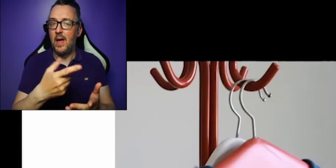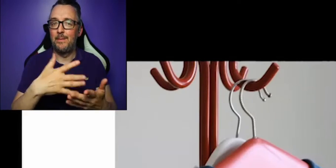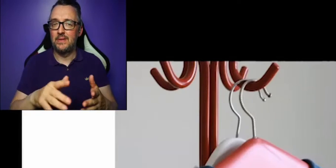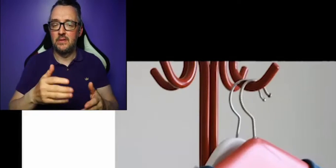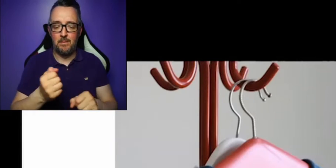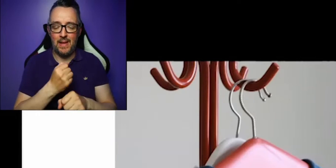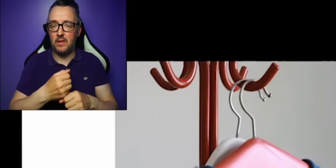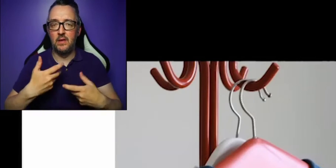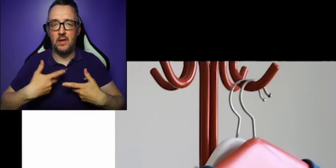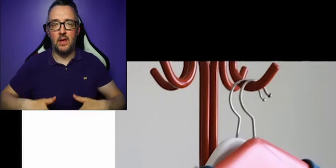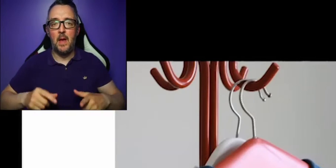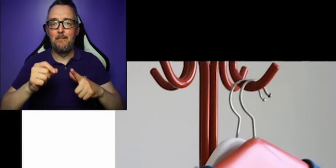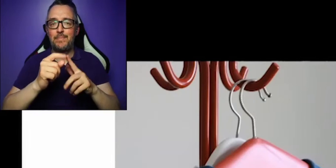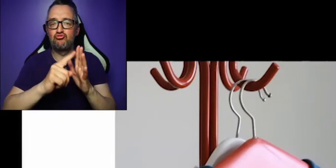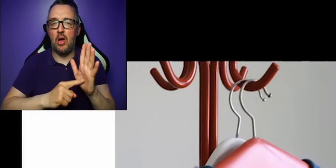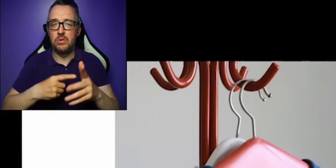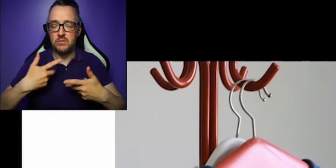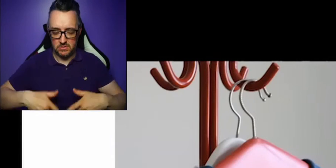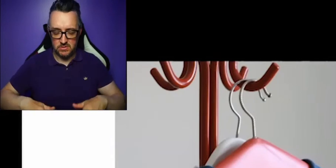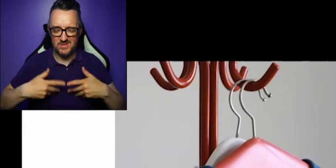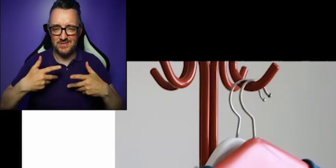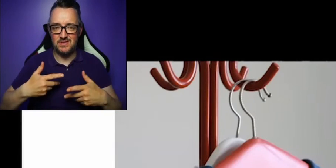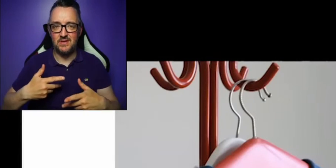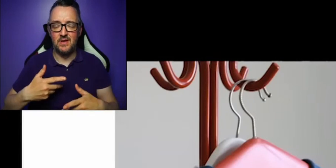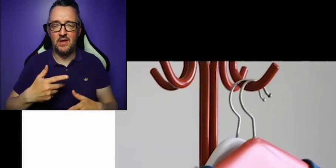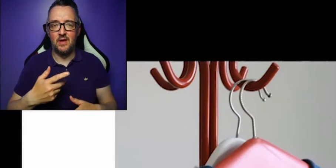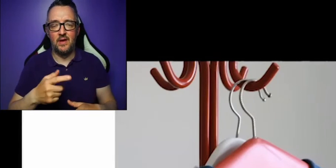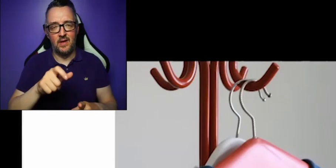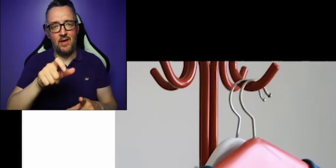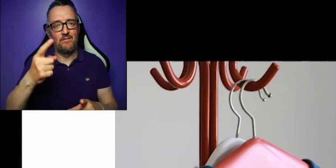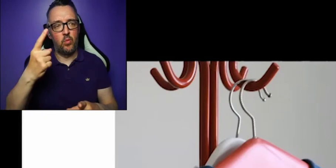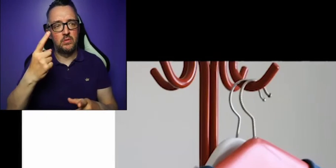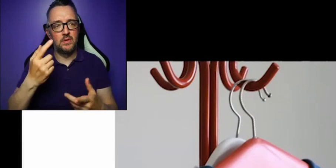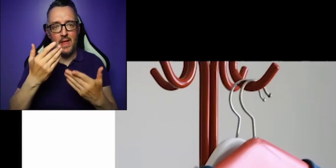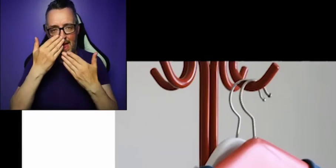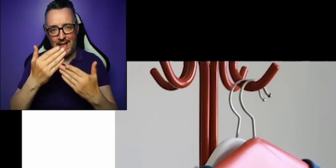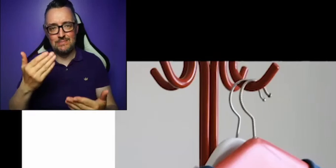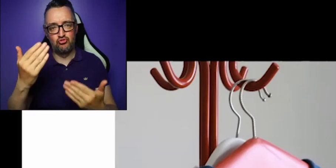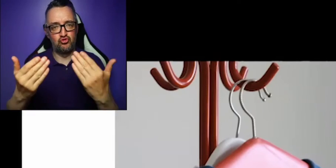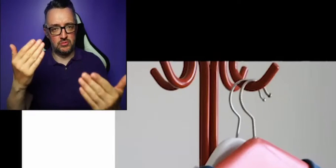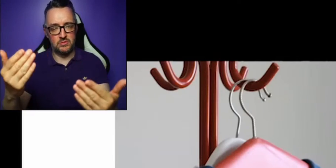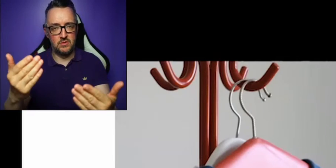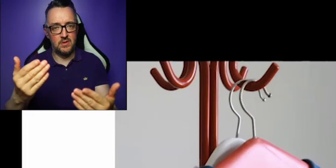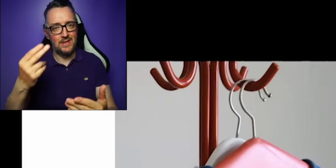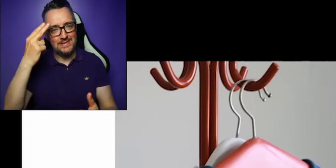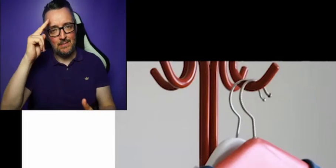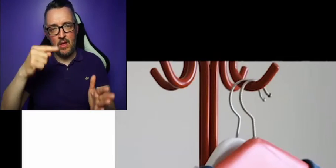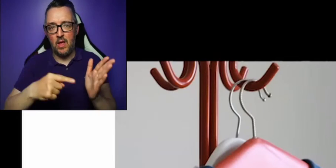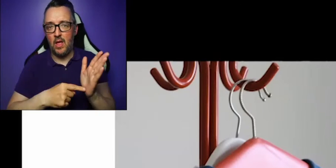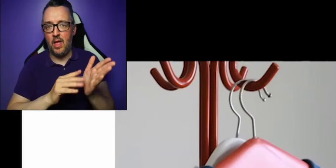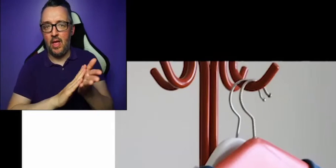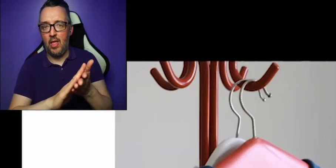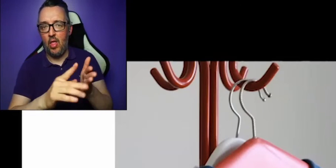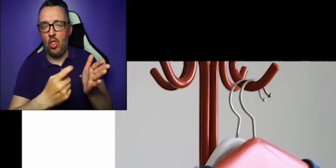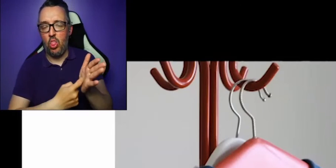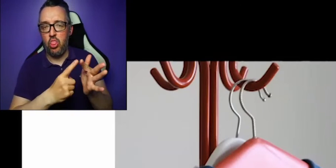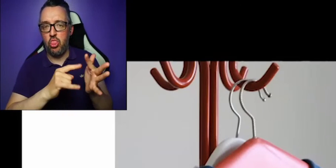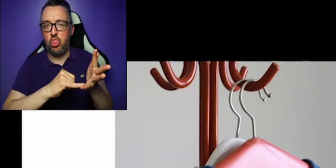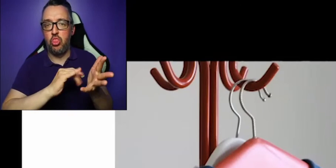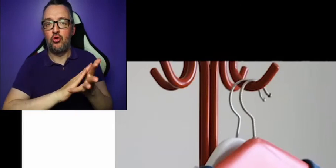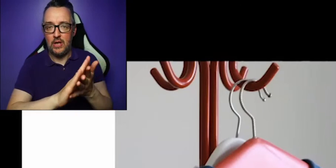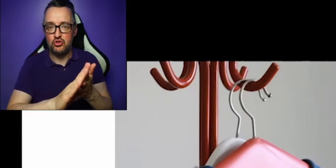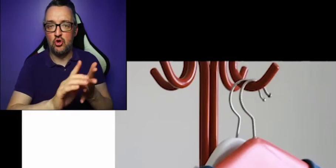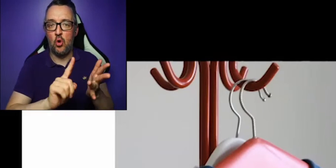me in the past for a MEMA exhibition called Thresholds, which Aidan